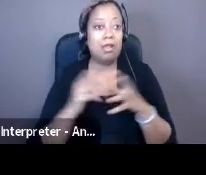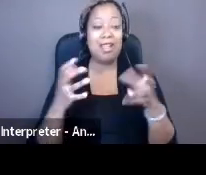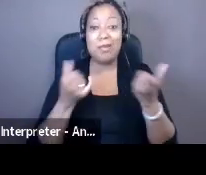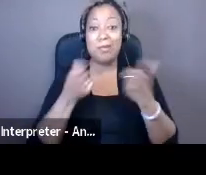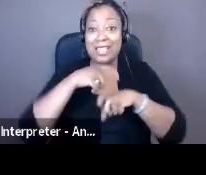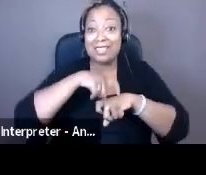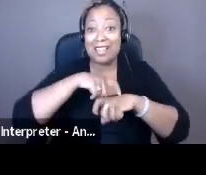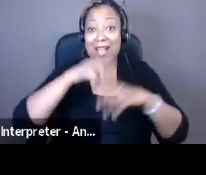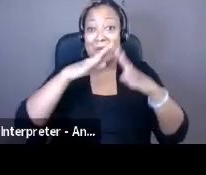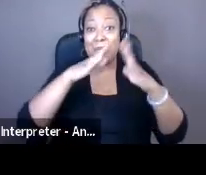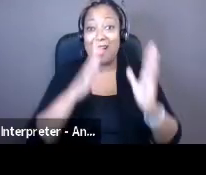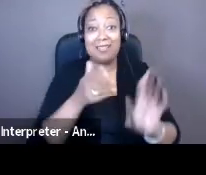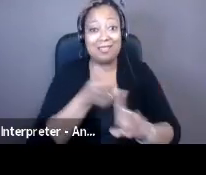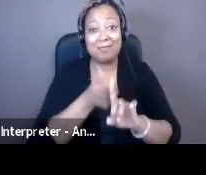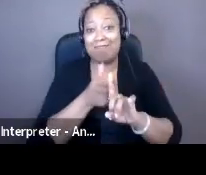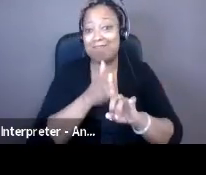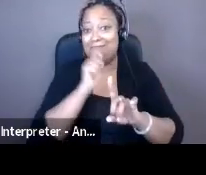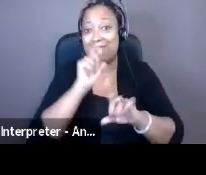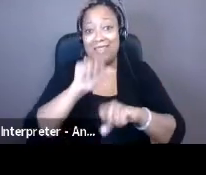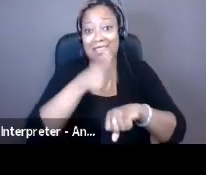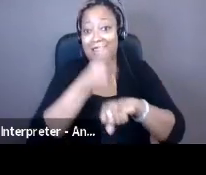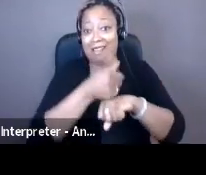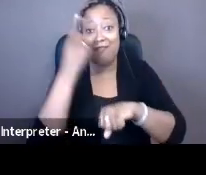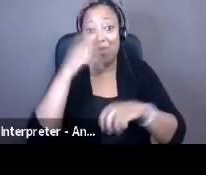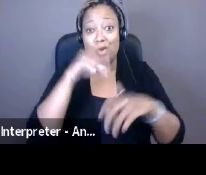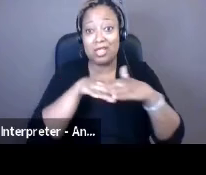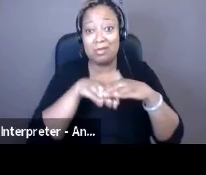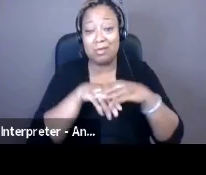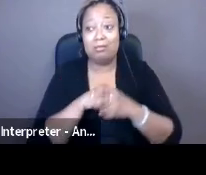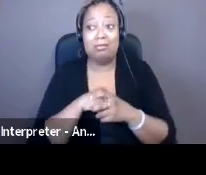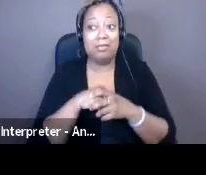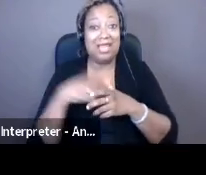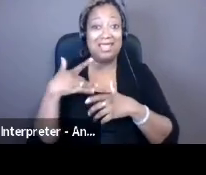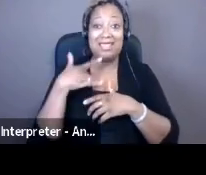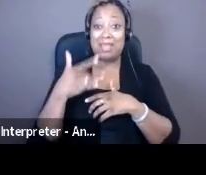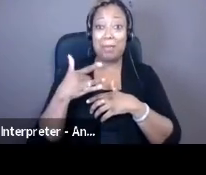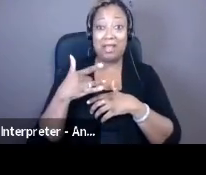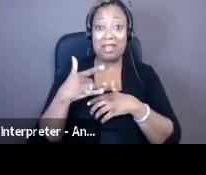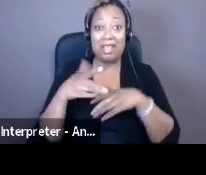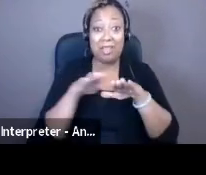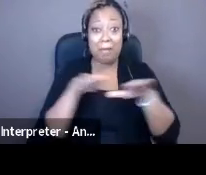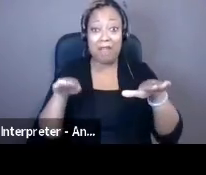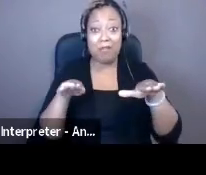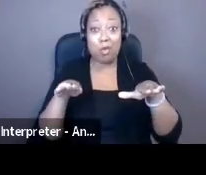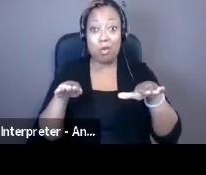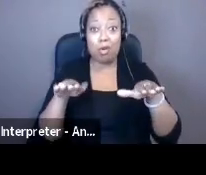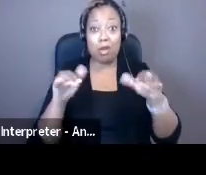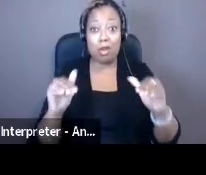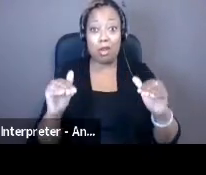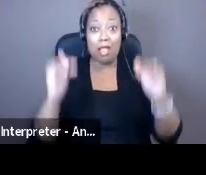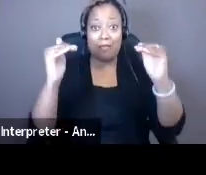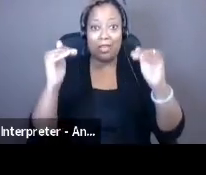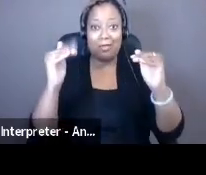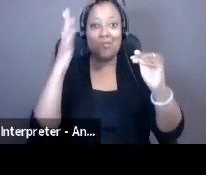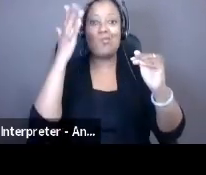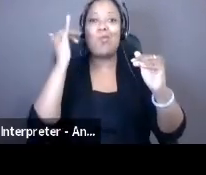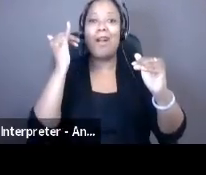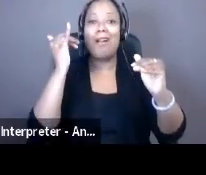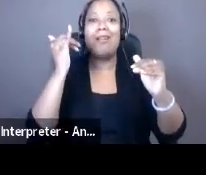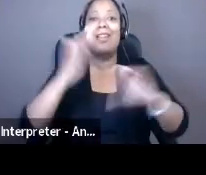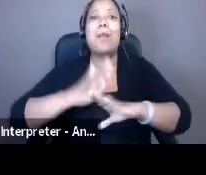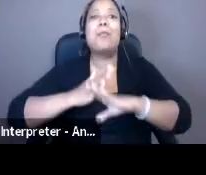not built to be accessible. The main floor is typically elevated above ground to protect the wood floor structure from the